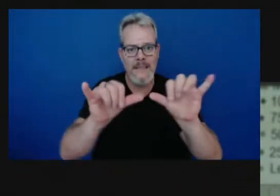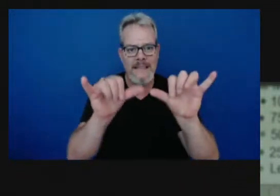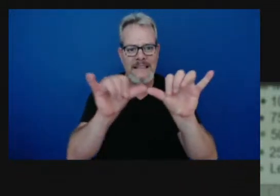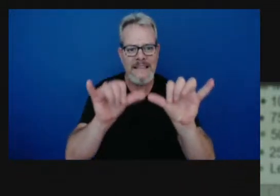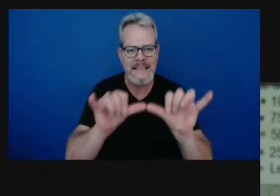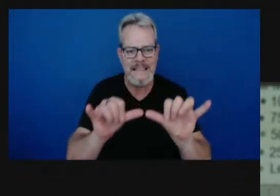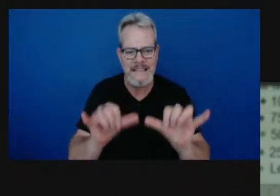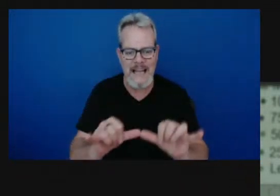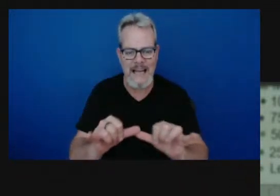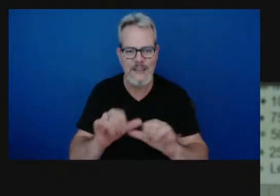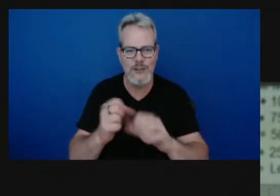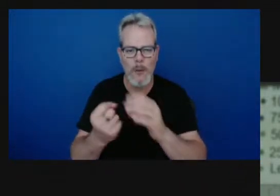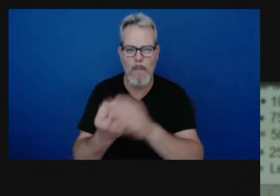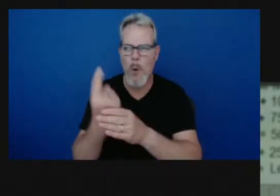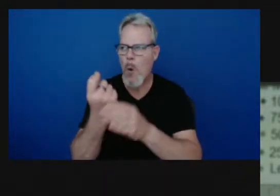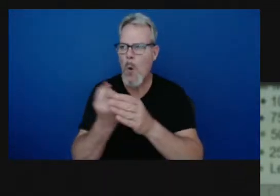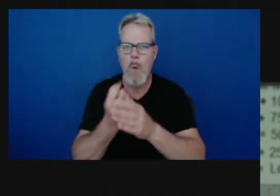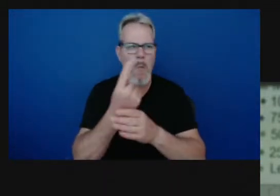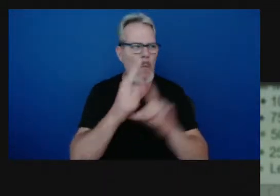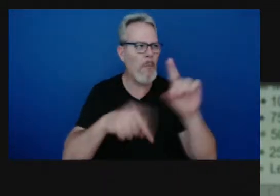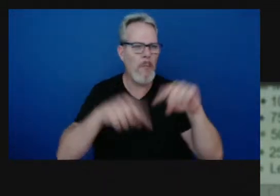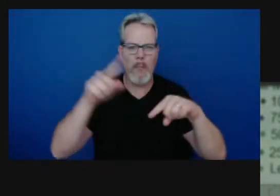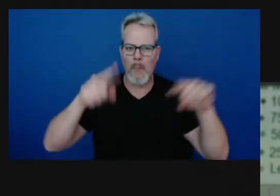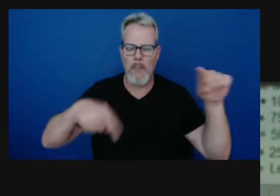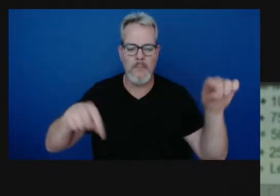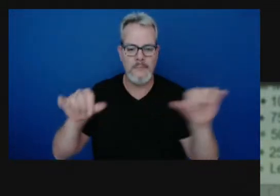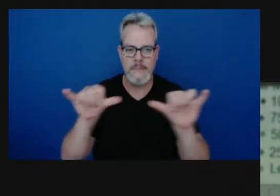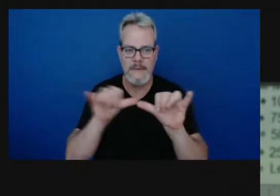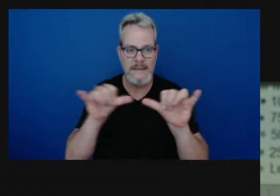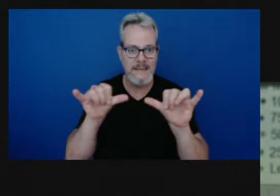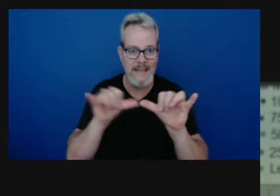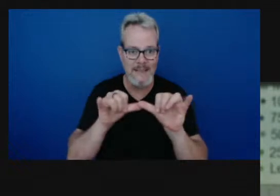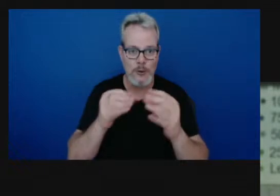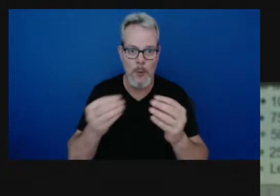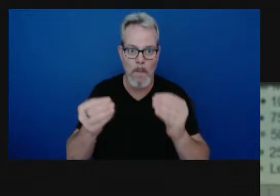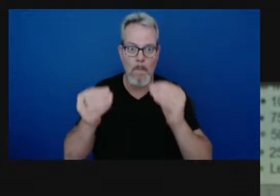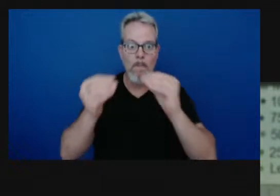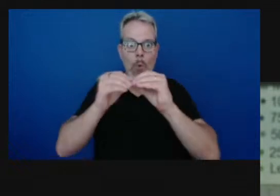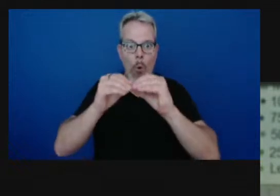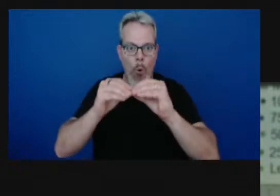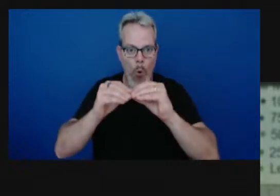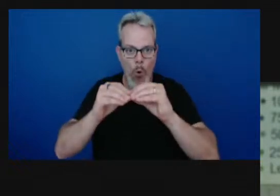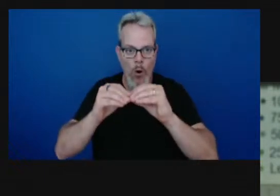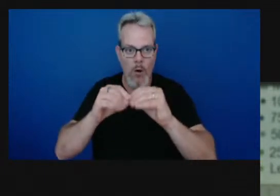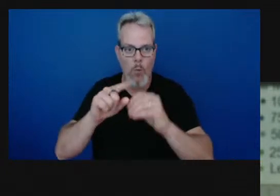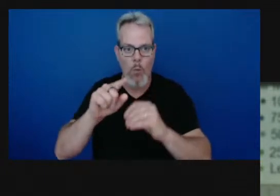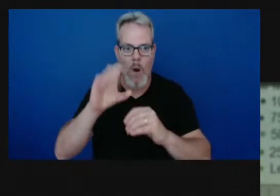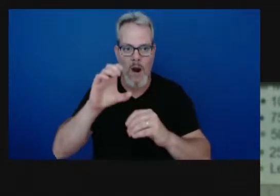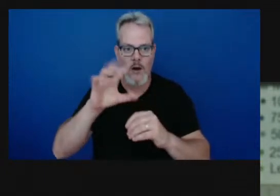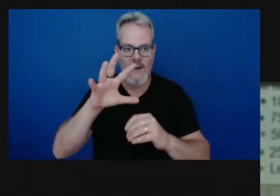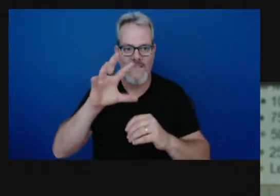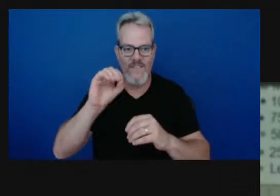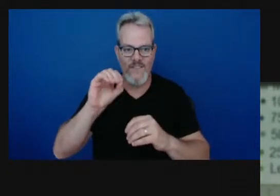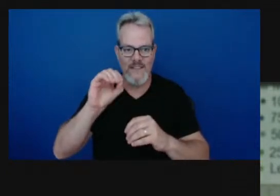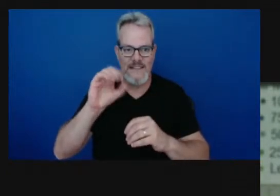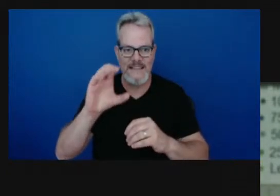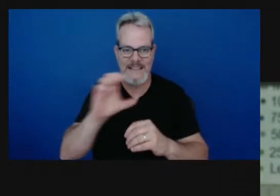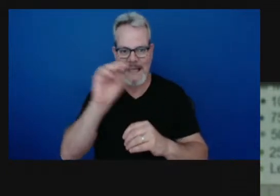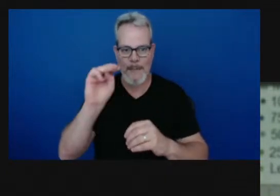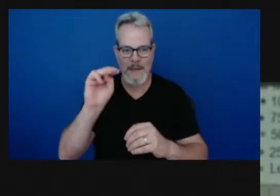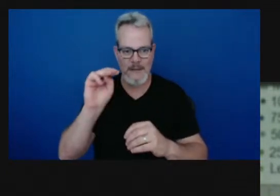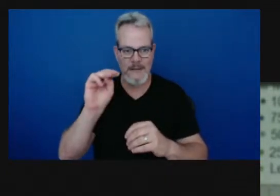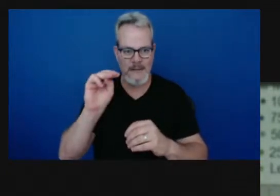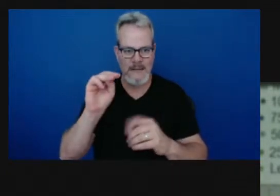these explosions. The sizes are from more than 150 centimeters across down to less than 25, and most of